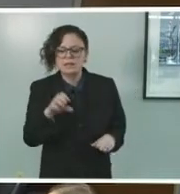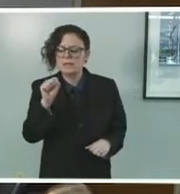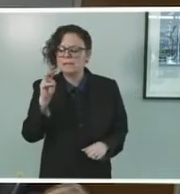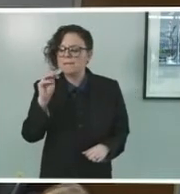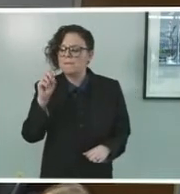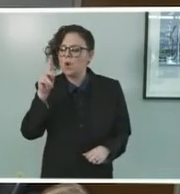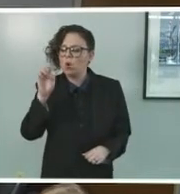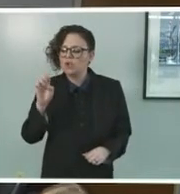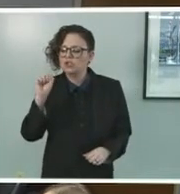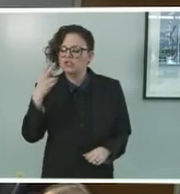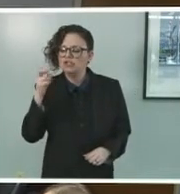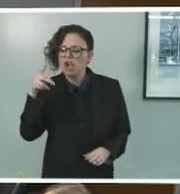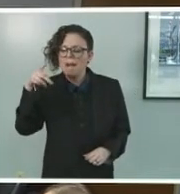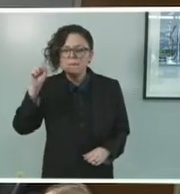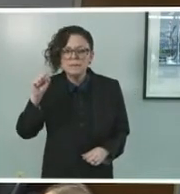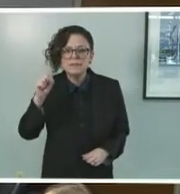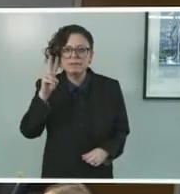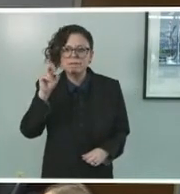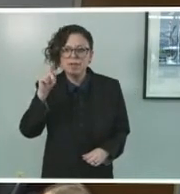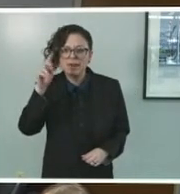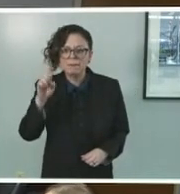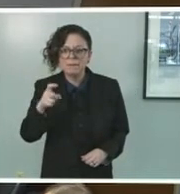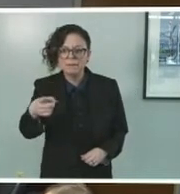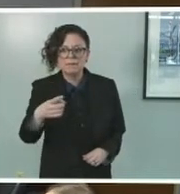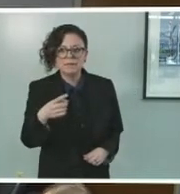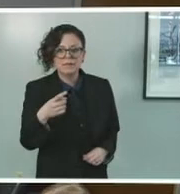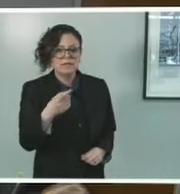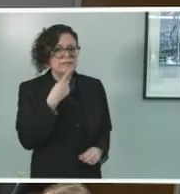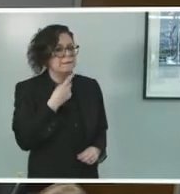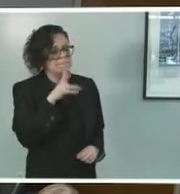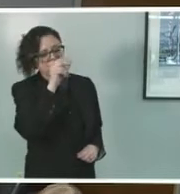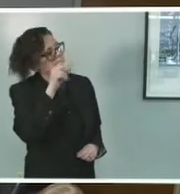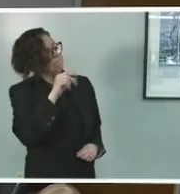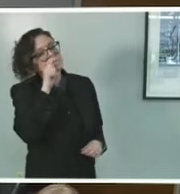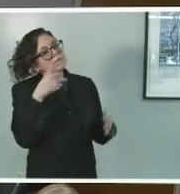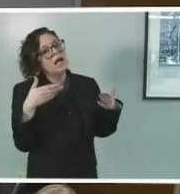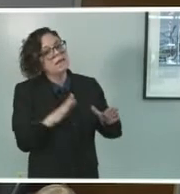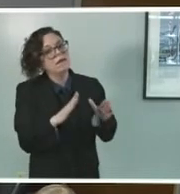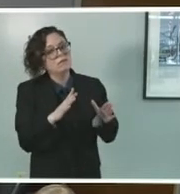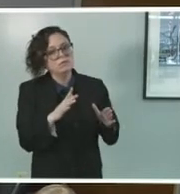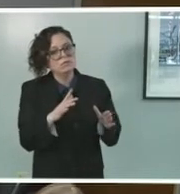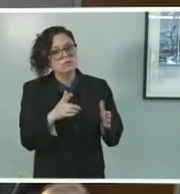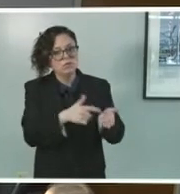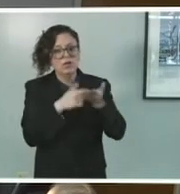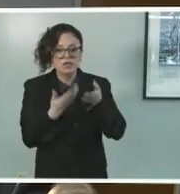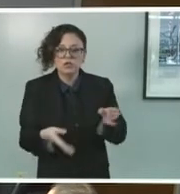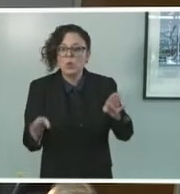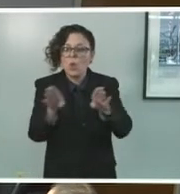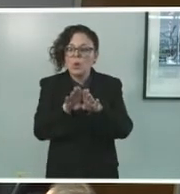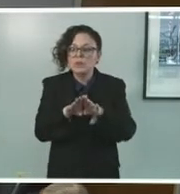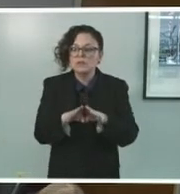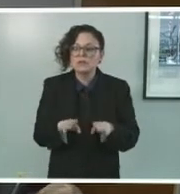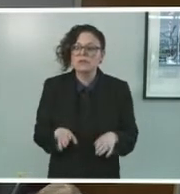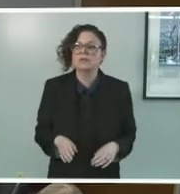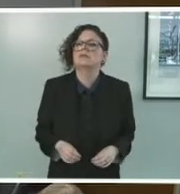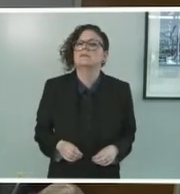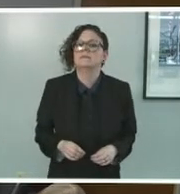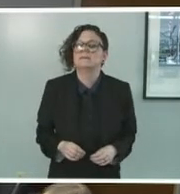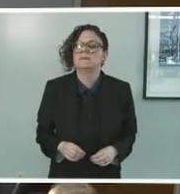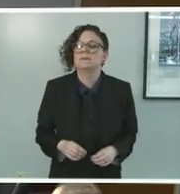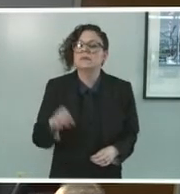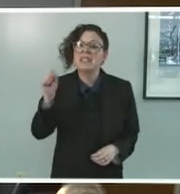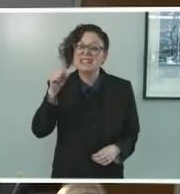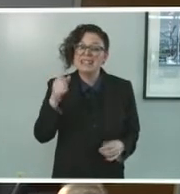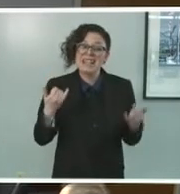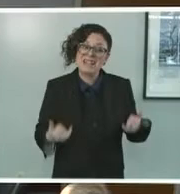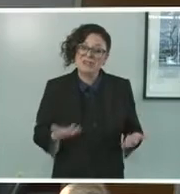Not- vaping, smoke shop, that sort of thing. Not allowable. Meaning they need to close midnight tonight. And I would further say that this would be